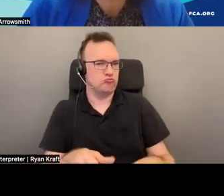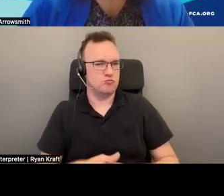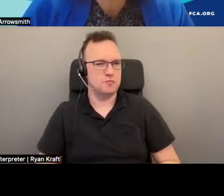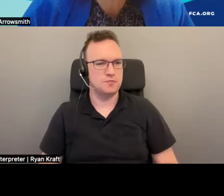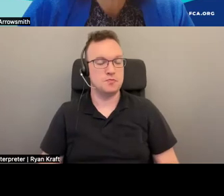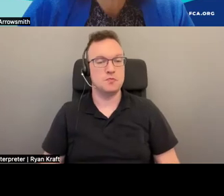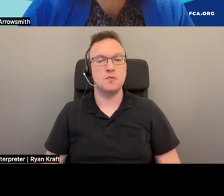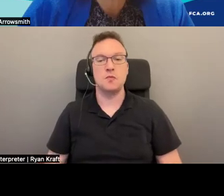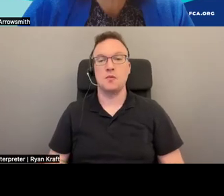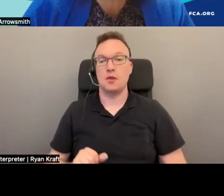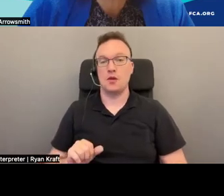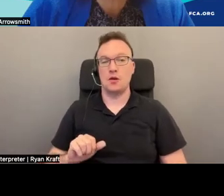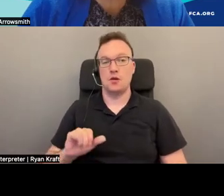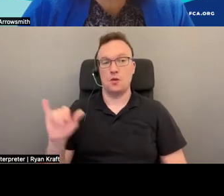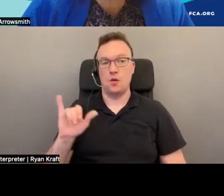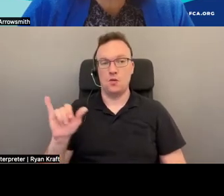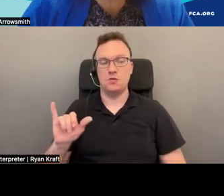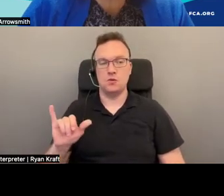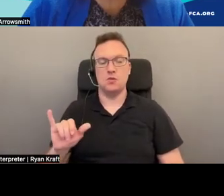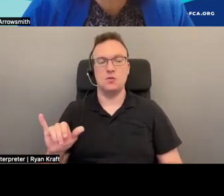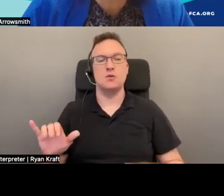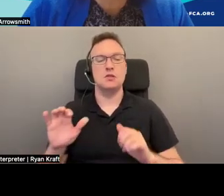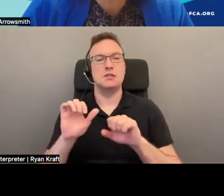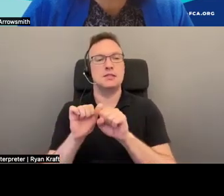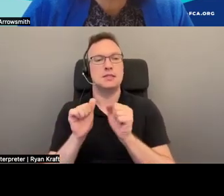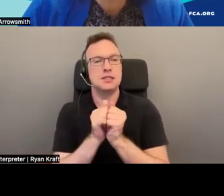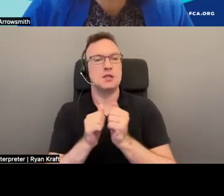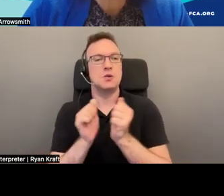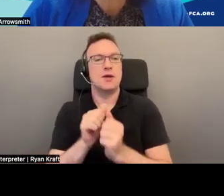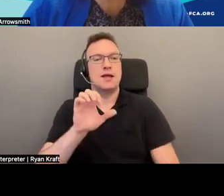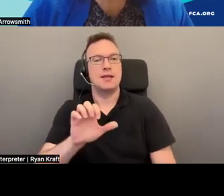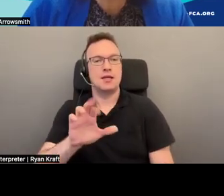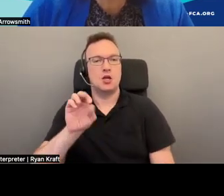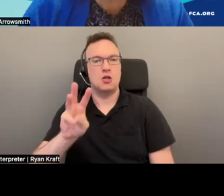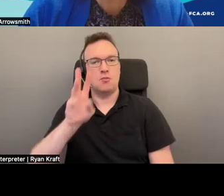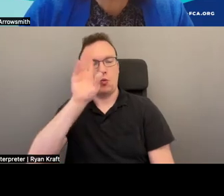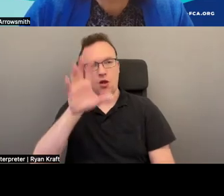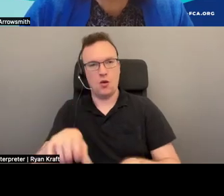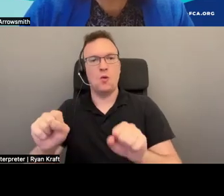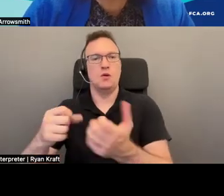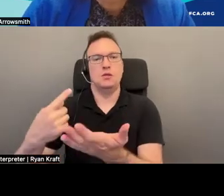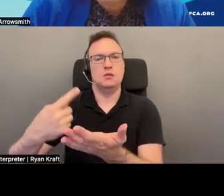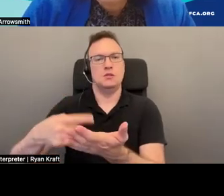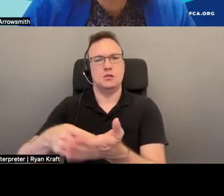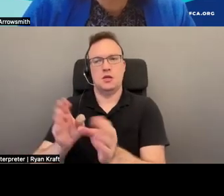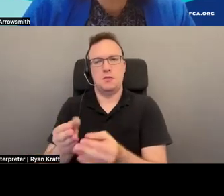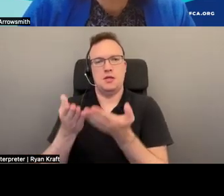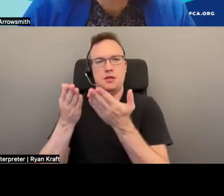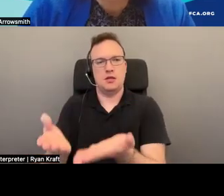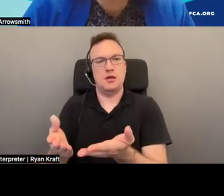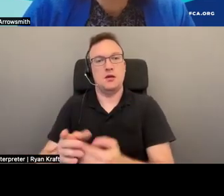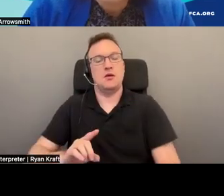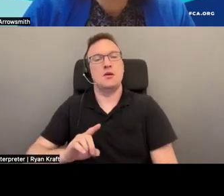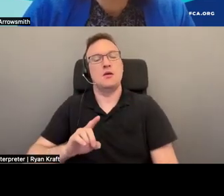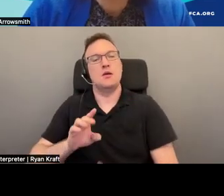We're also, with the Canadian Council for Rehabilitation and Work, going to host a discussion session at our Supporting Equity